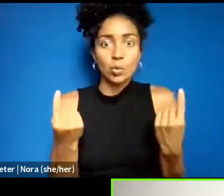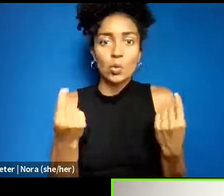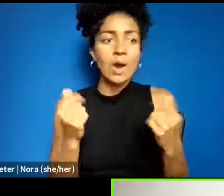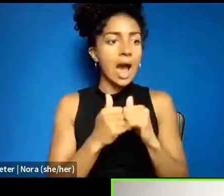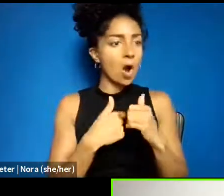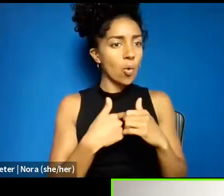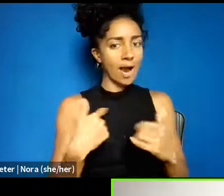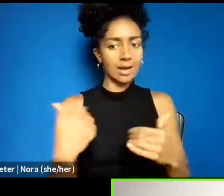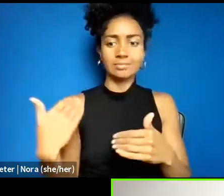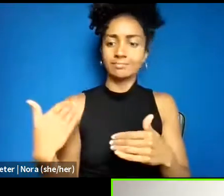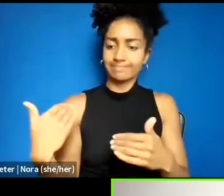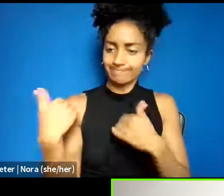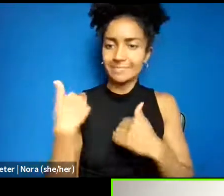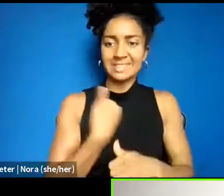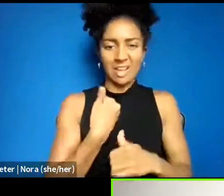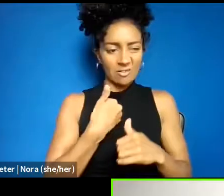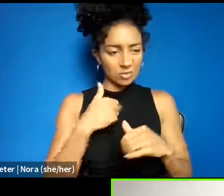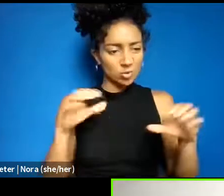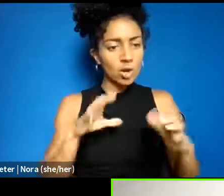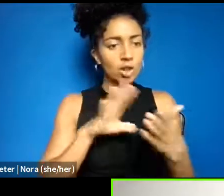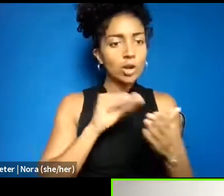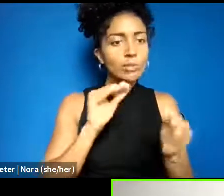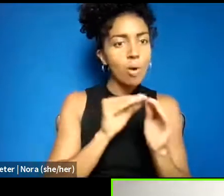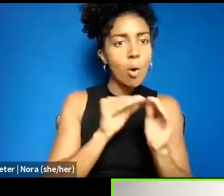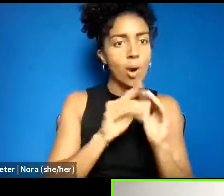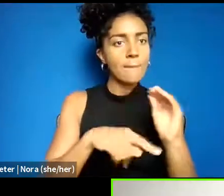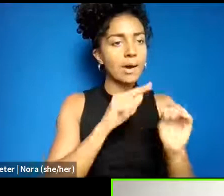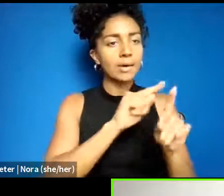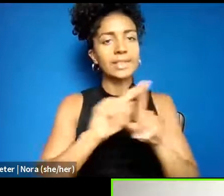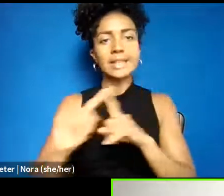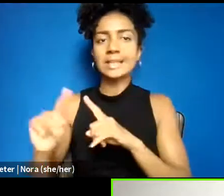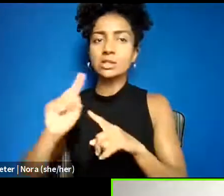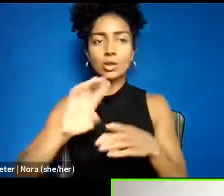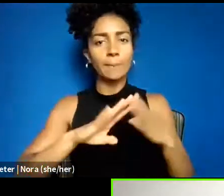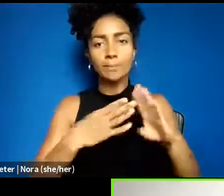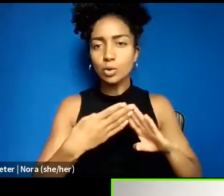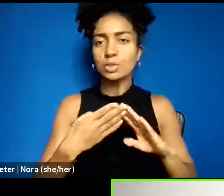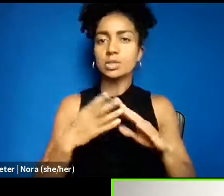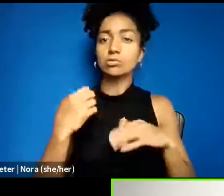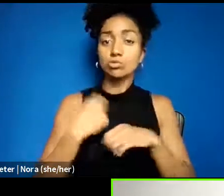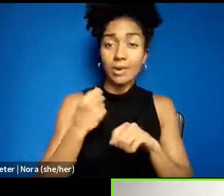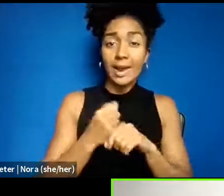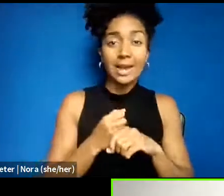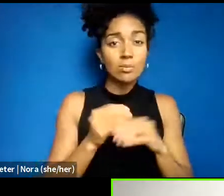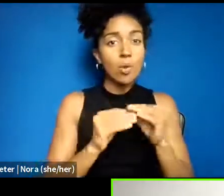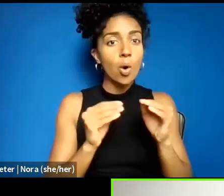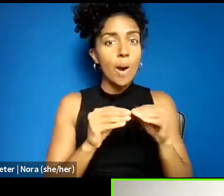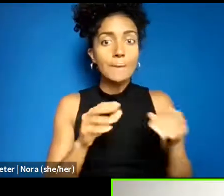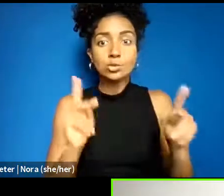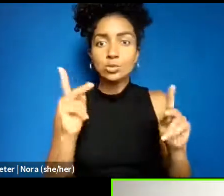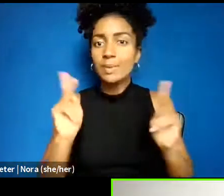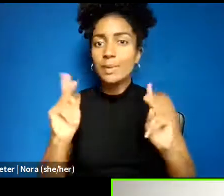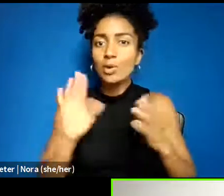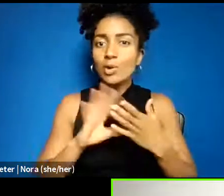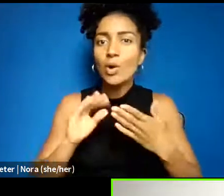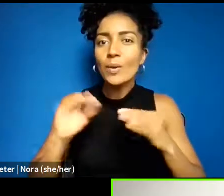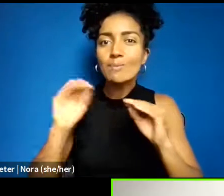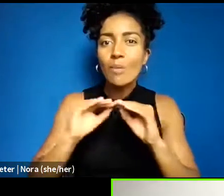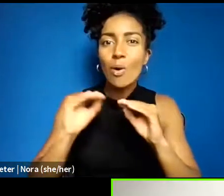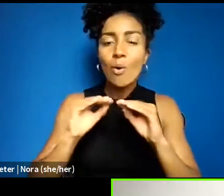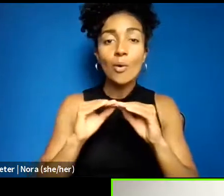communities? So really providing and creating points where people learn more, build that sense of awareness and